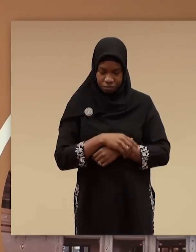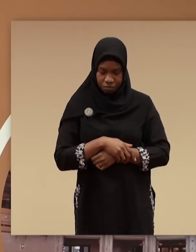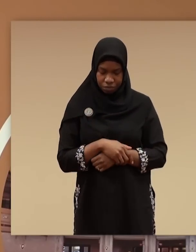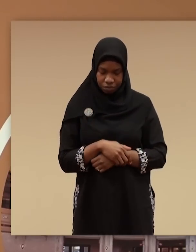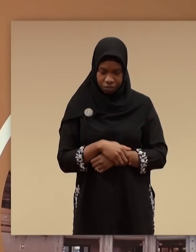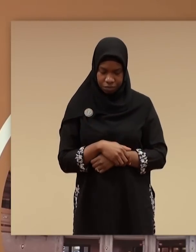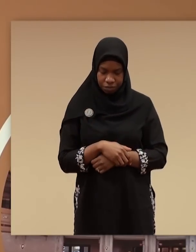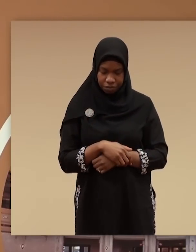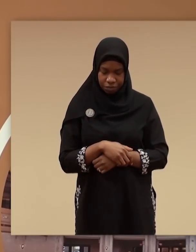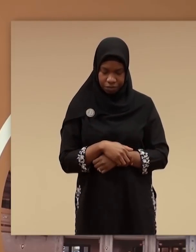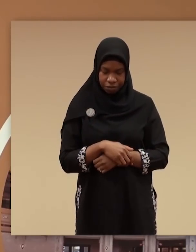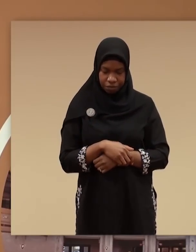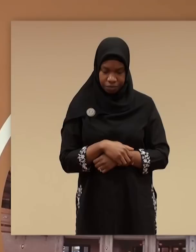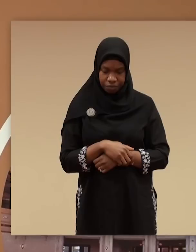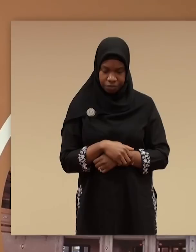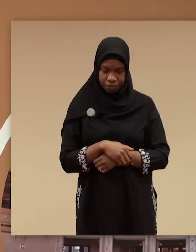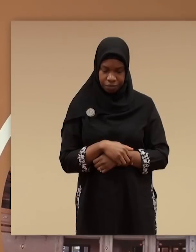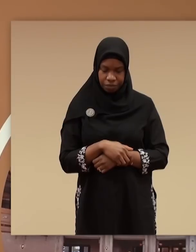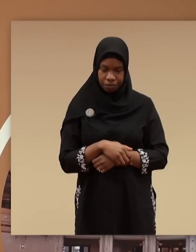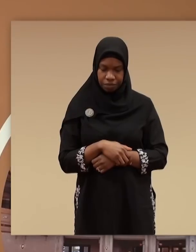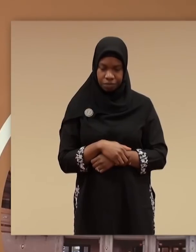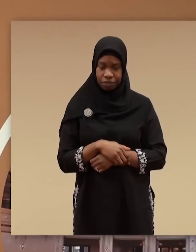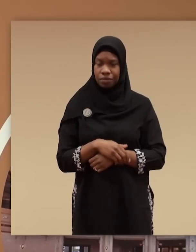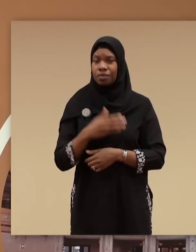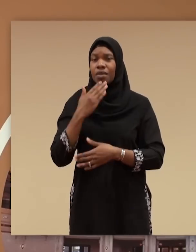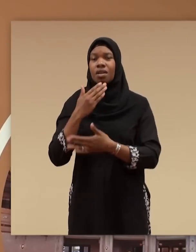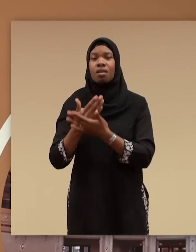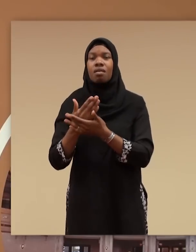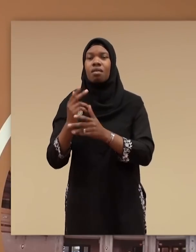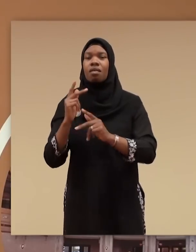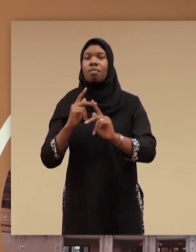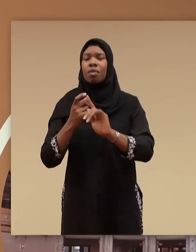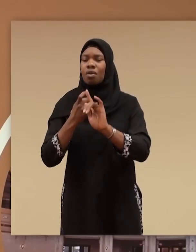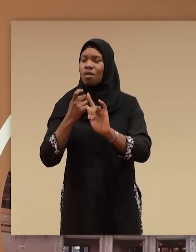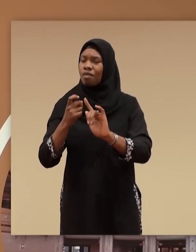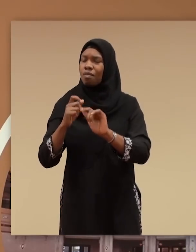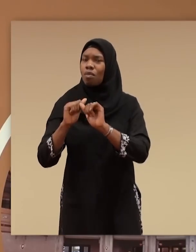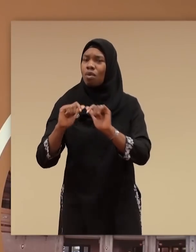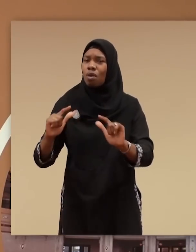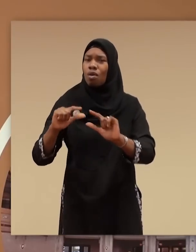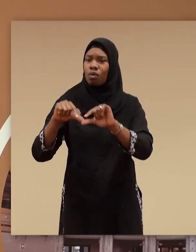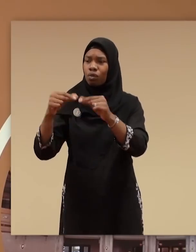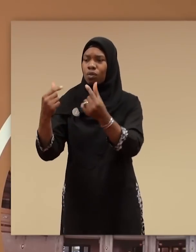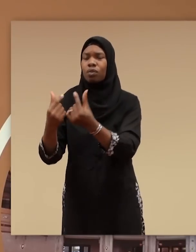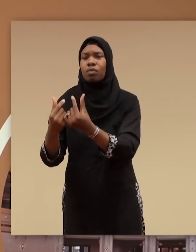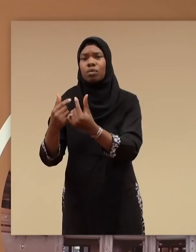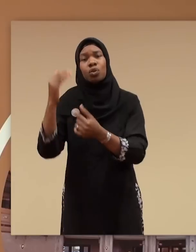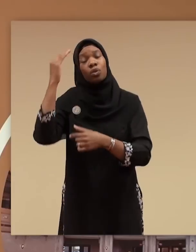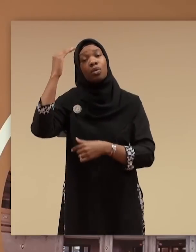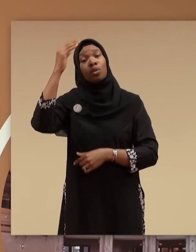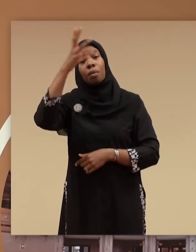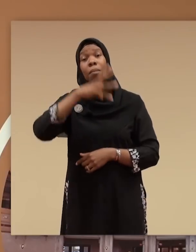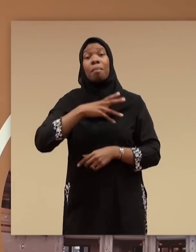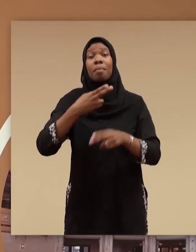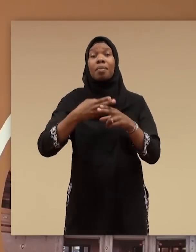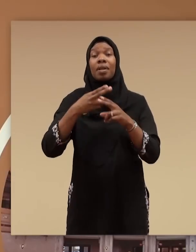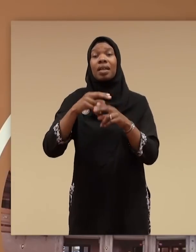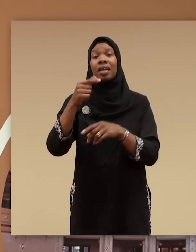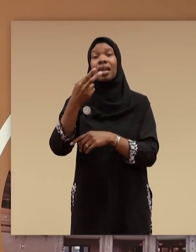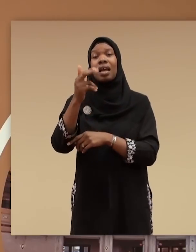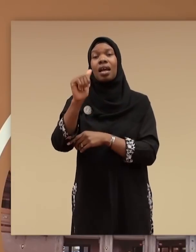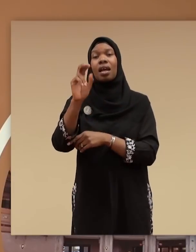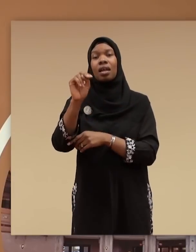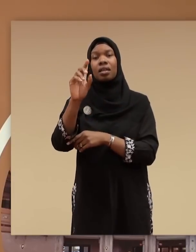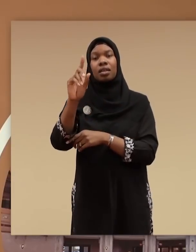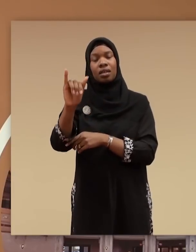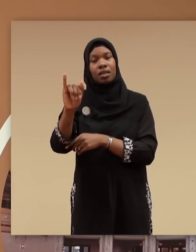So there's good people everywhere. Gandhi is a good person. Martin Luther King is a